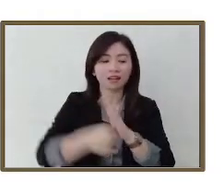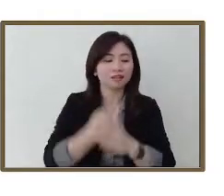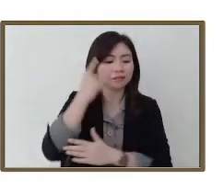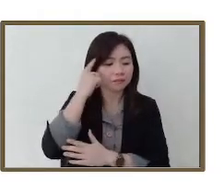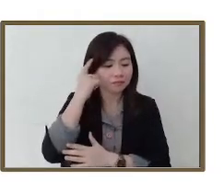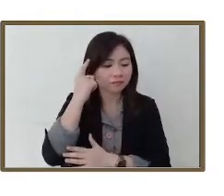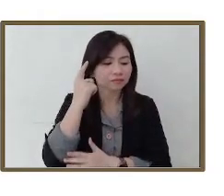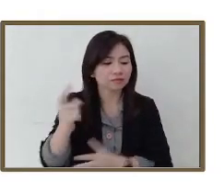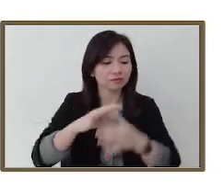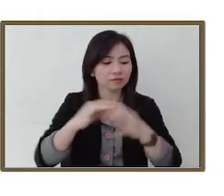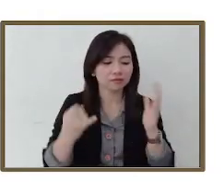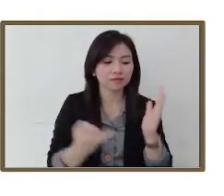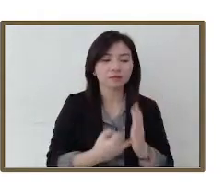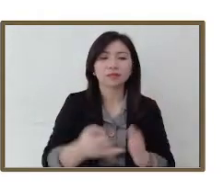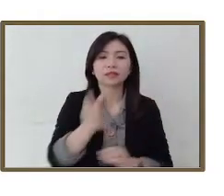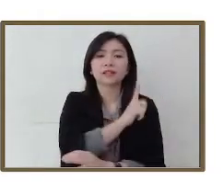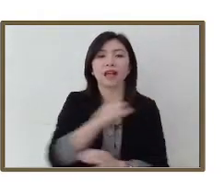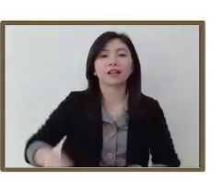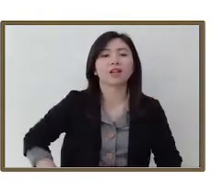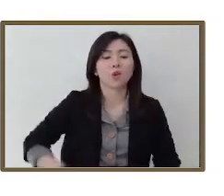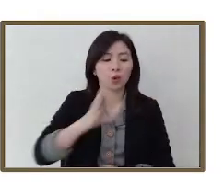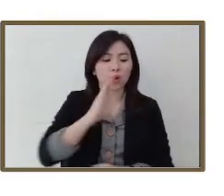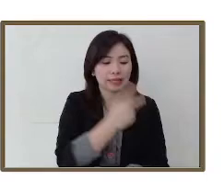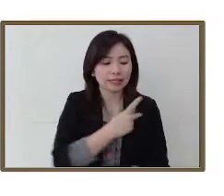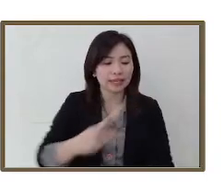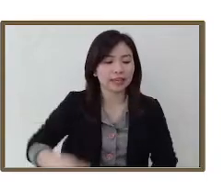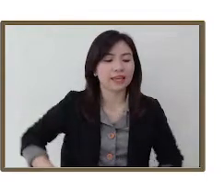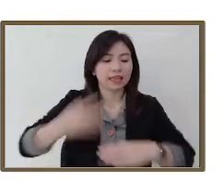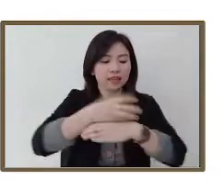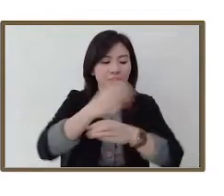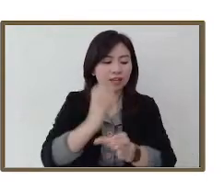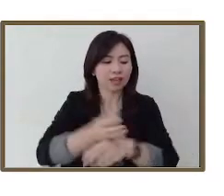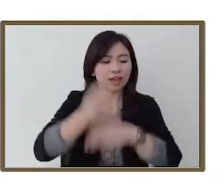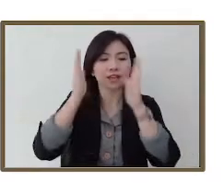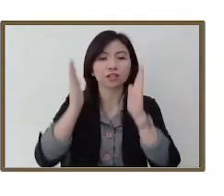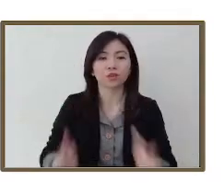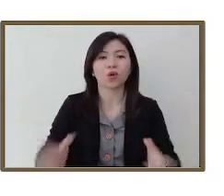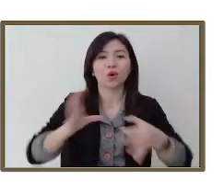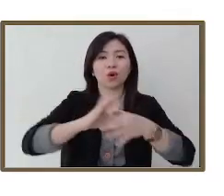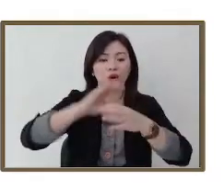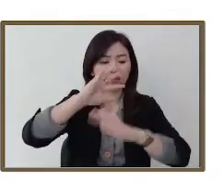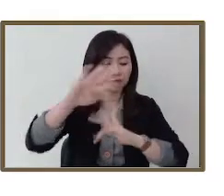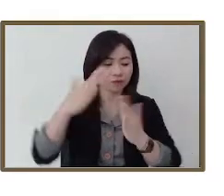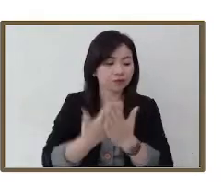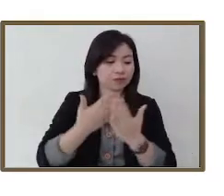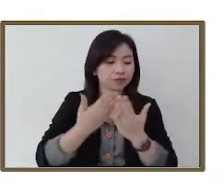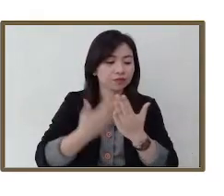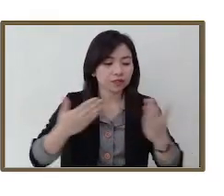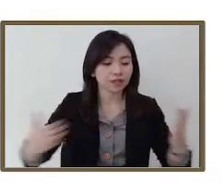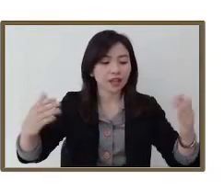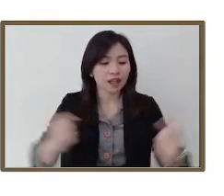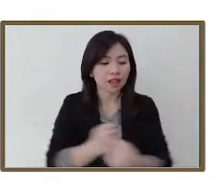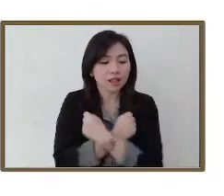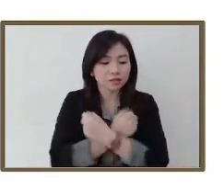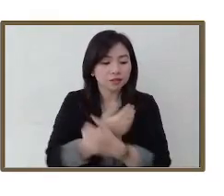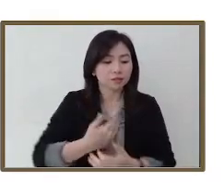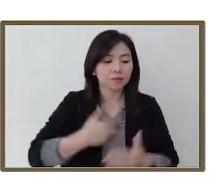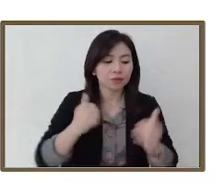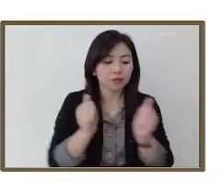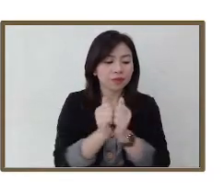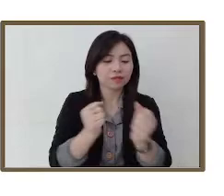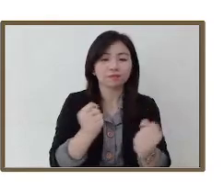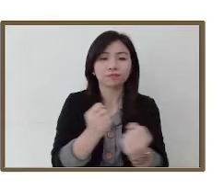top. Just think of it, the Lord and King, the Creator of everything, loves